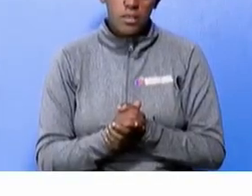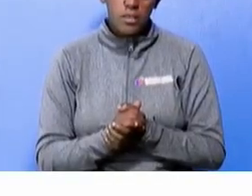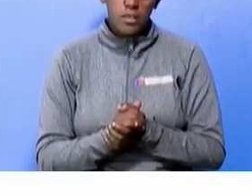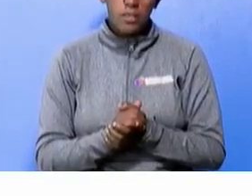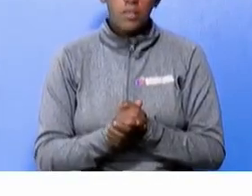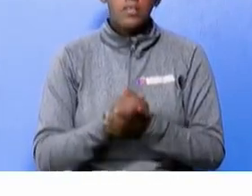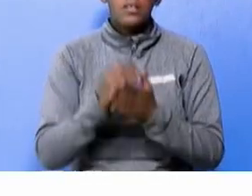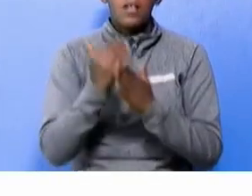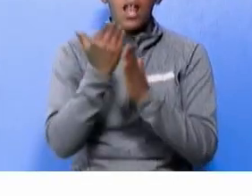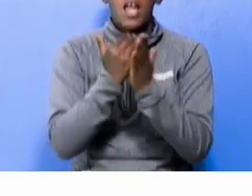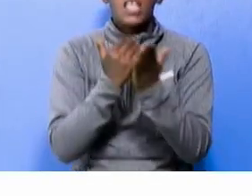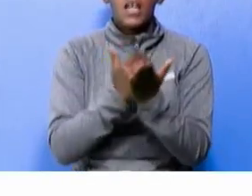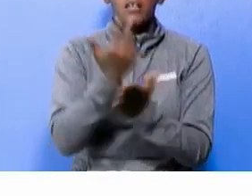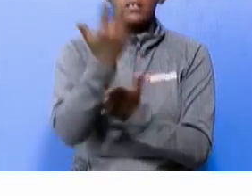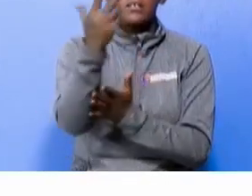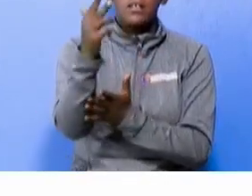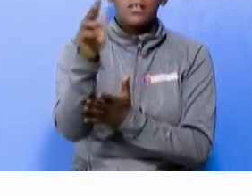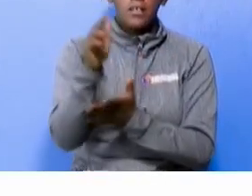13.